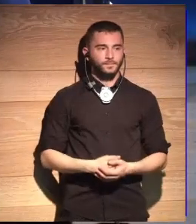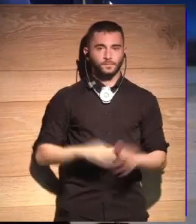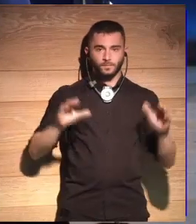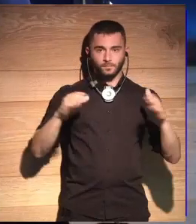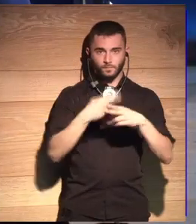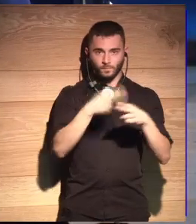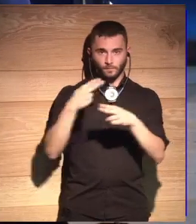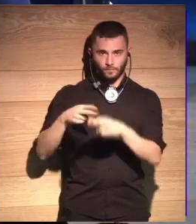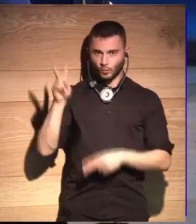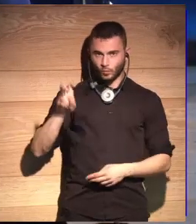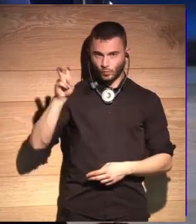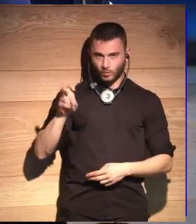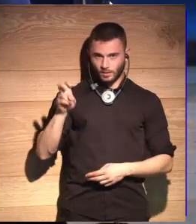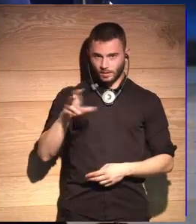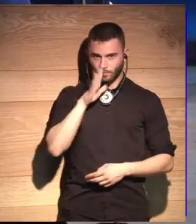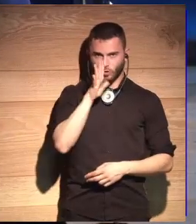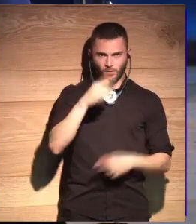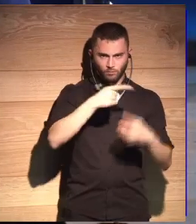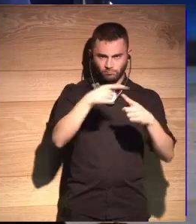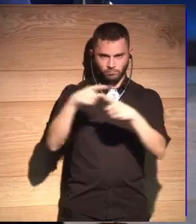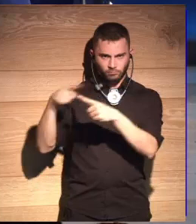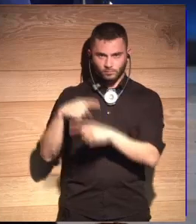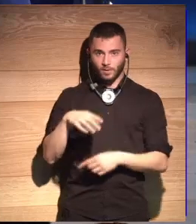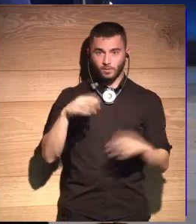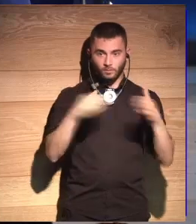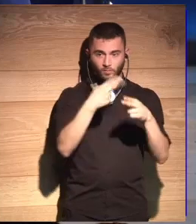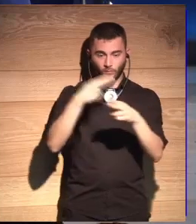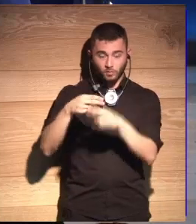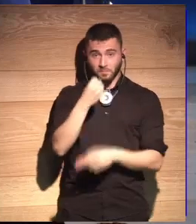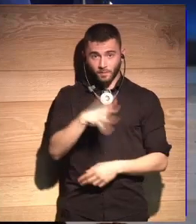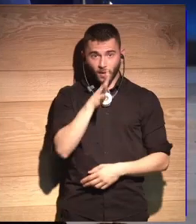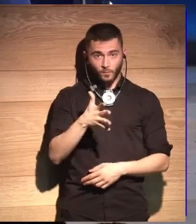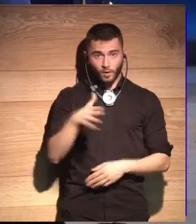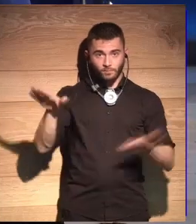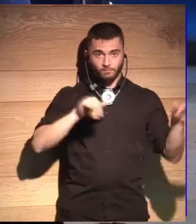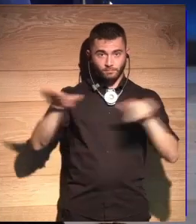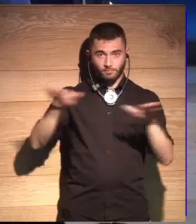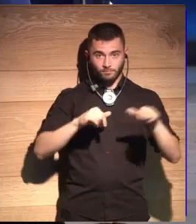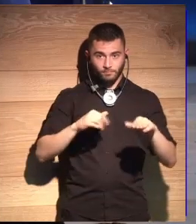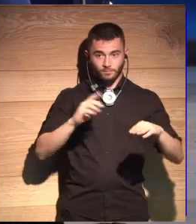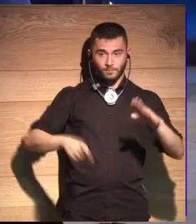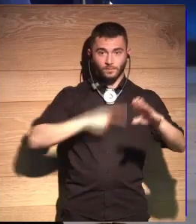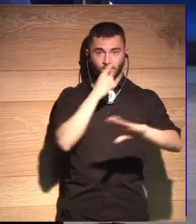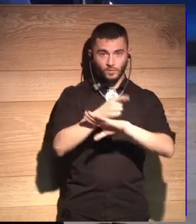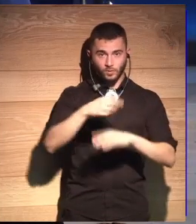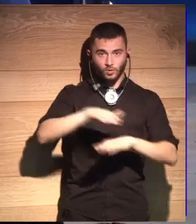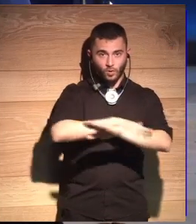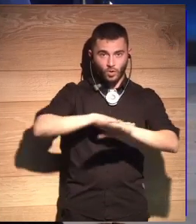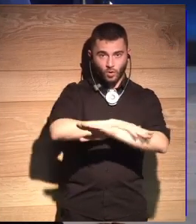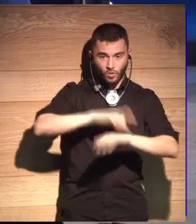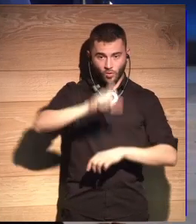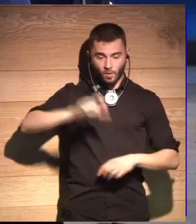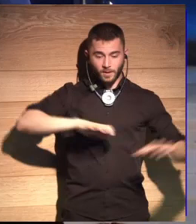Let's see, parties are useful for many reasons, because they recruit and socialize